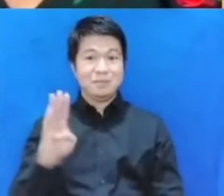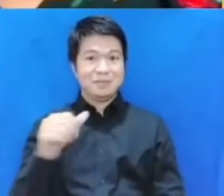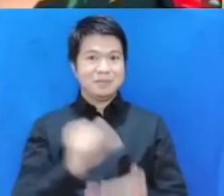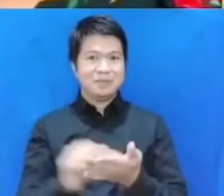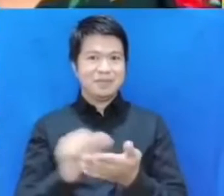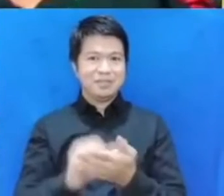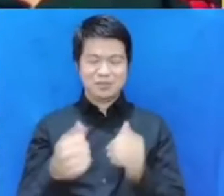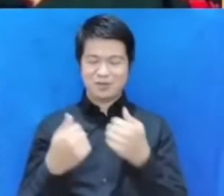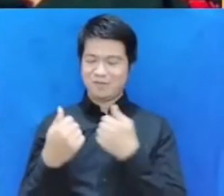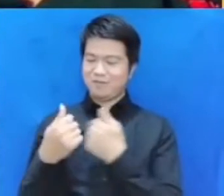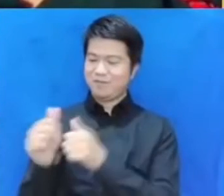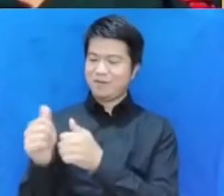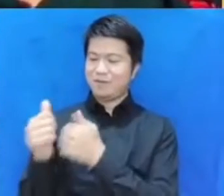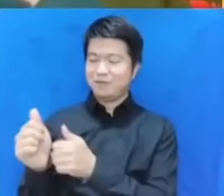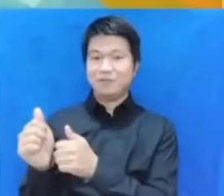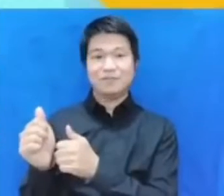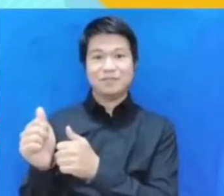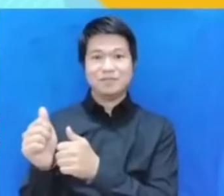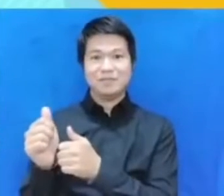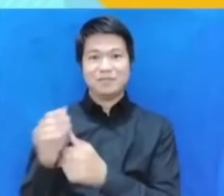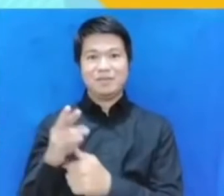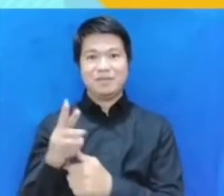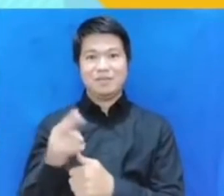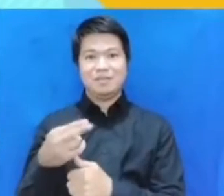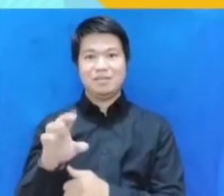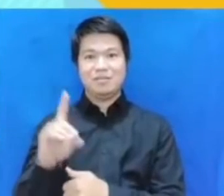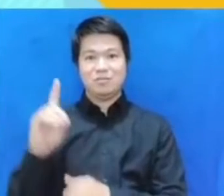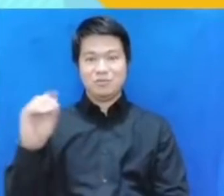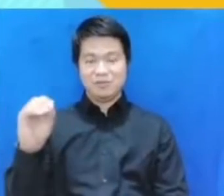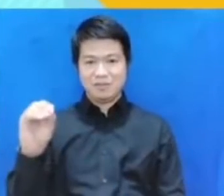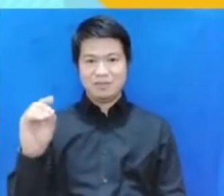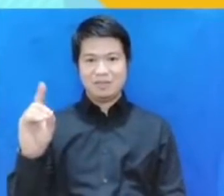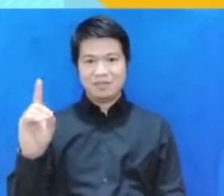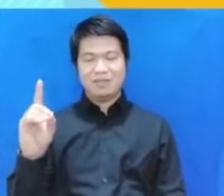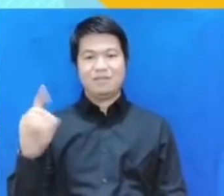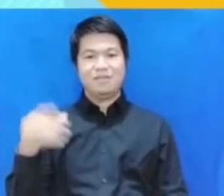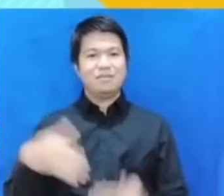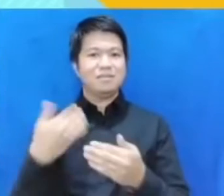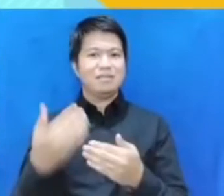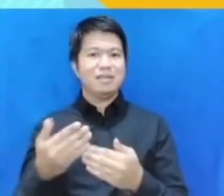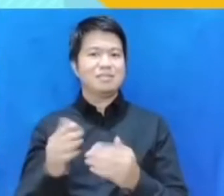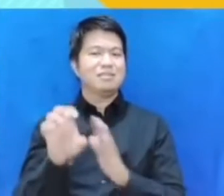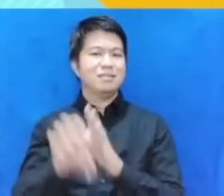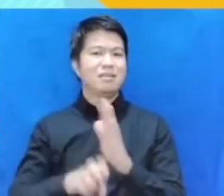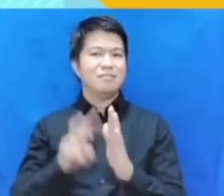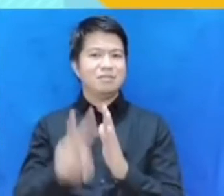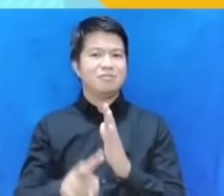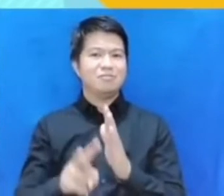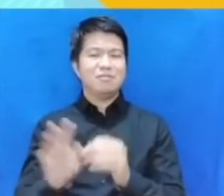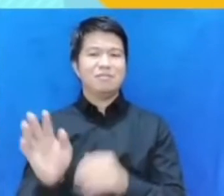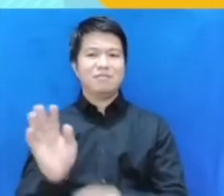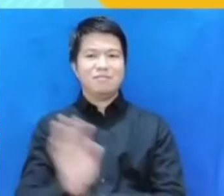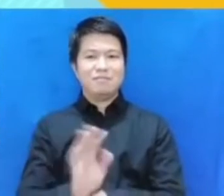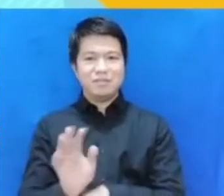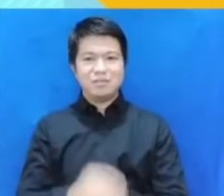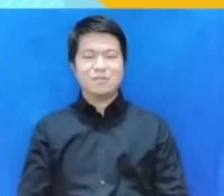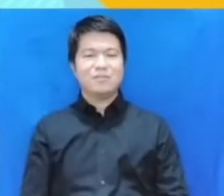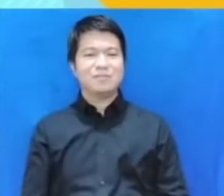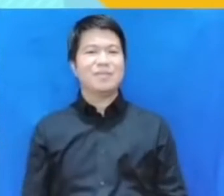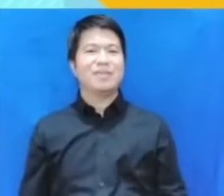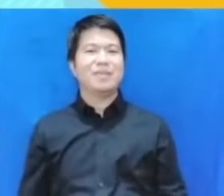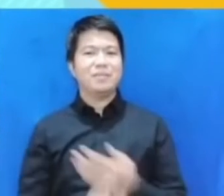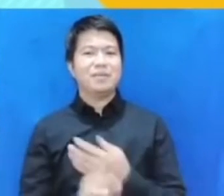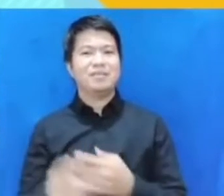our BHROD page for the next episode. So with that, again, to